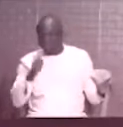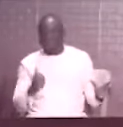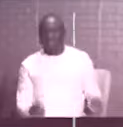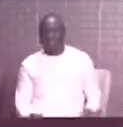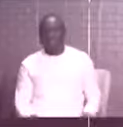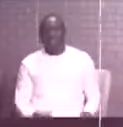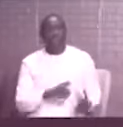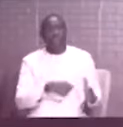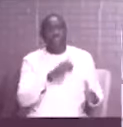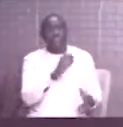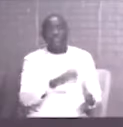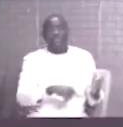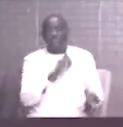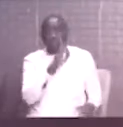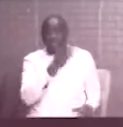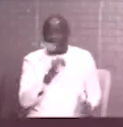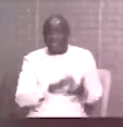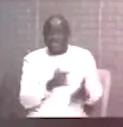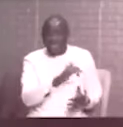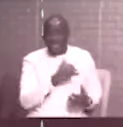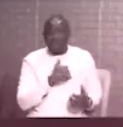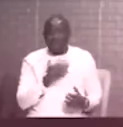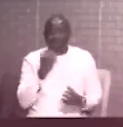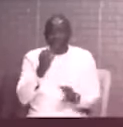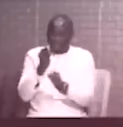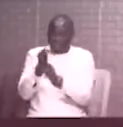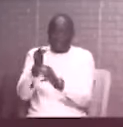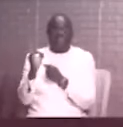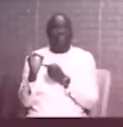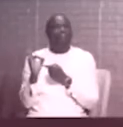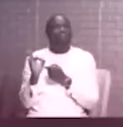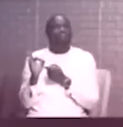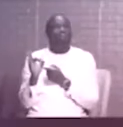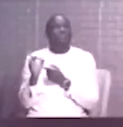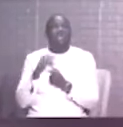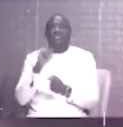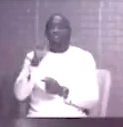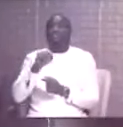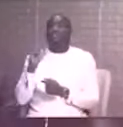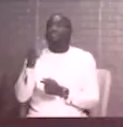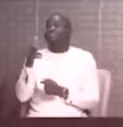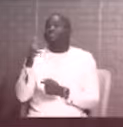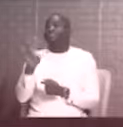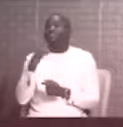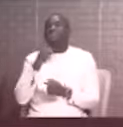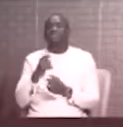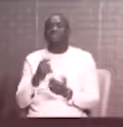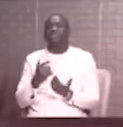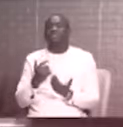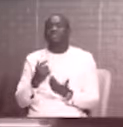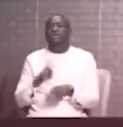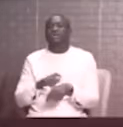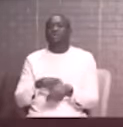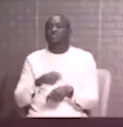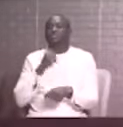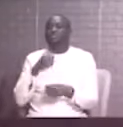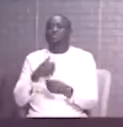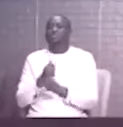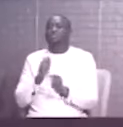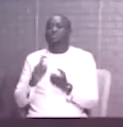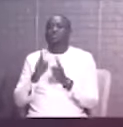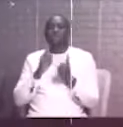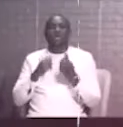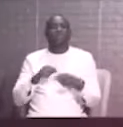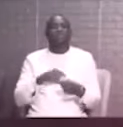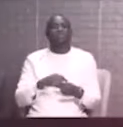of them had was faith. Then in verse 37, it says, time will fail me to talk of Gideon